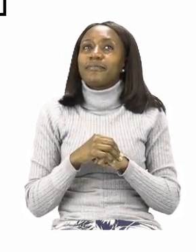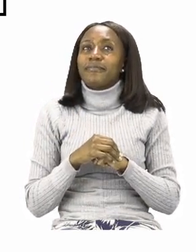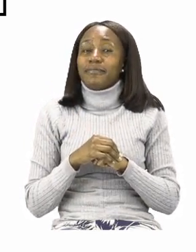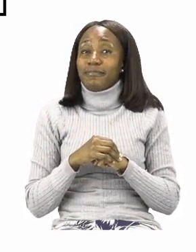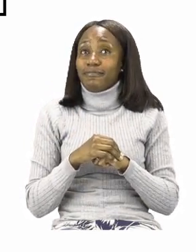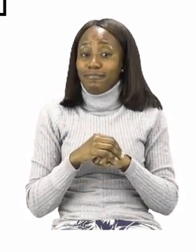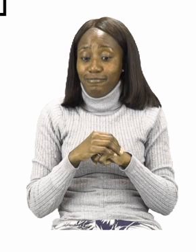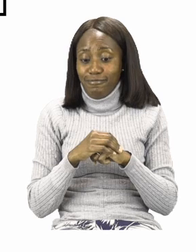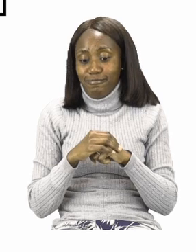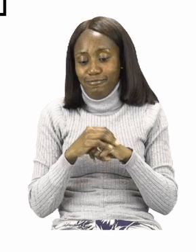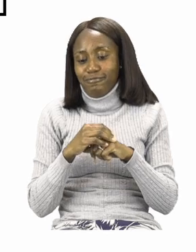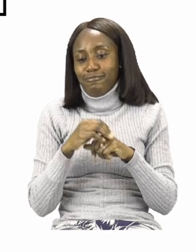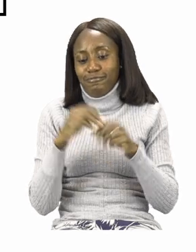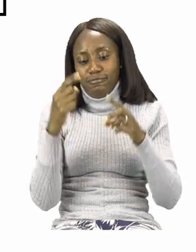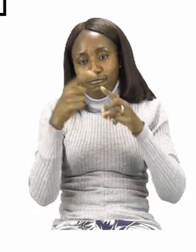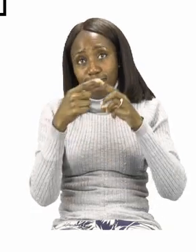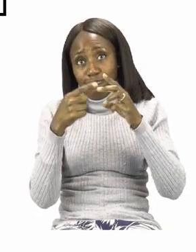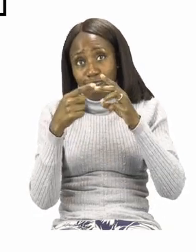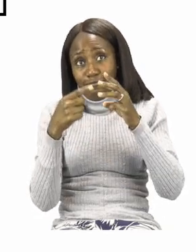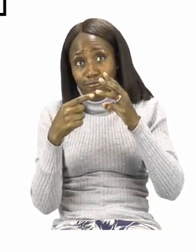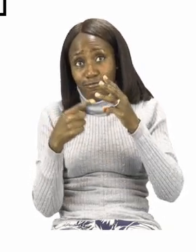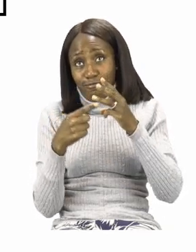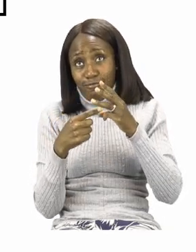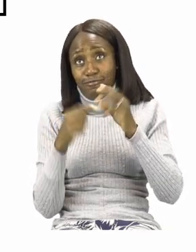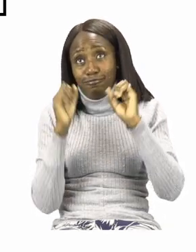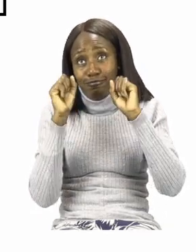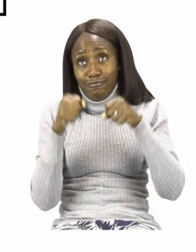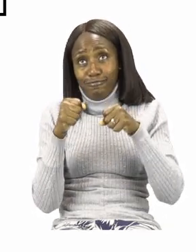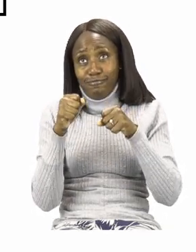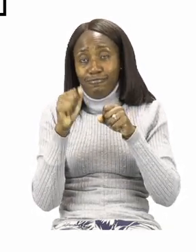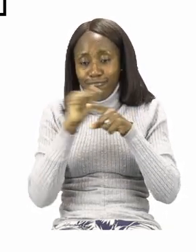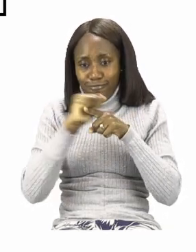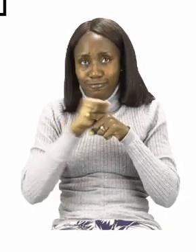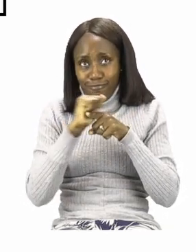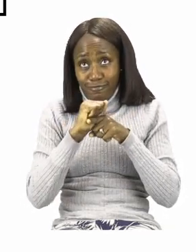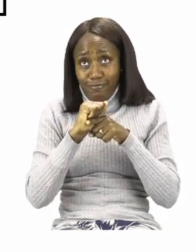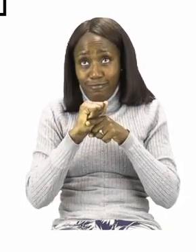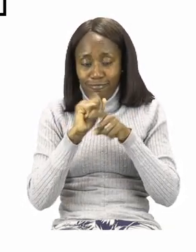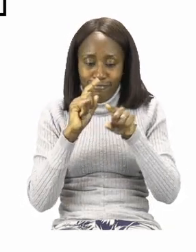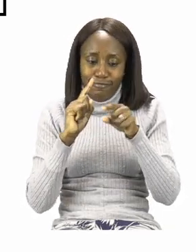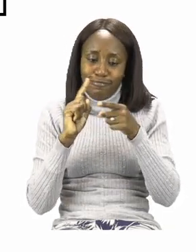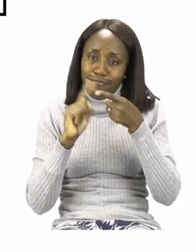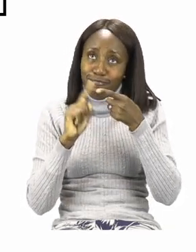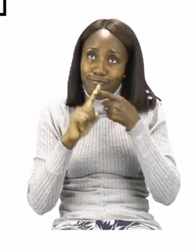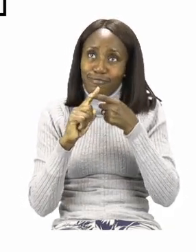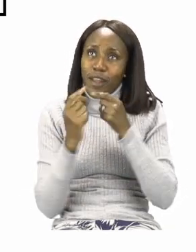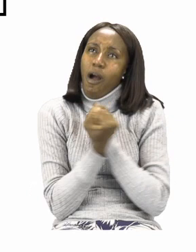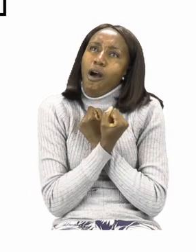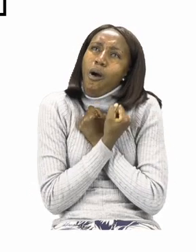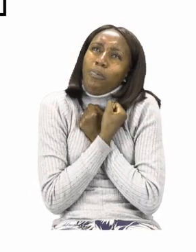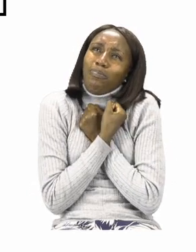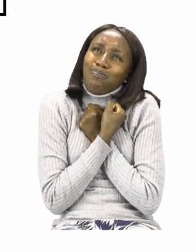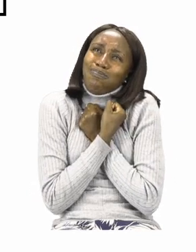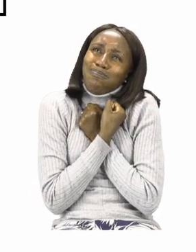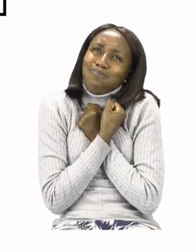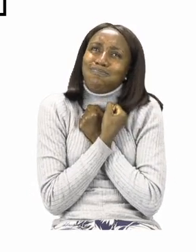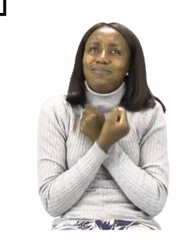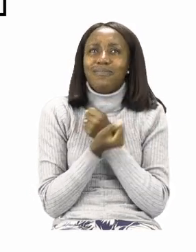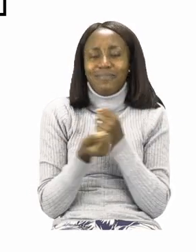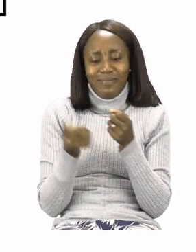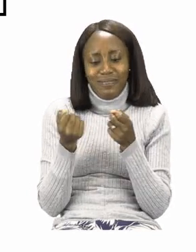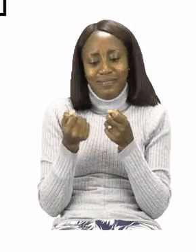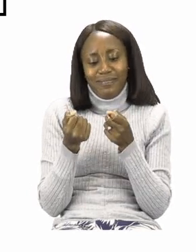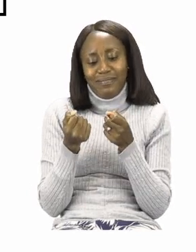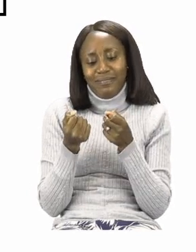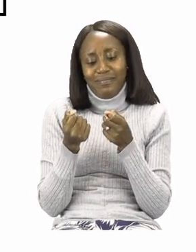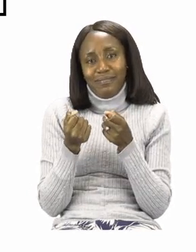the words that you have to trace. The first word is love, and then you have to trace